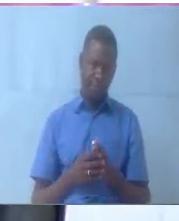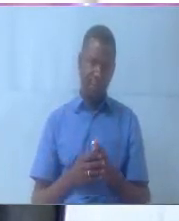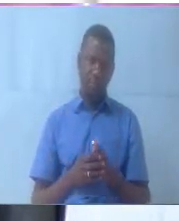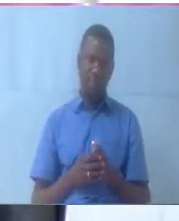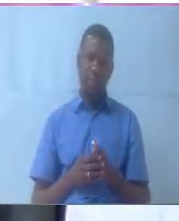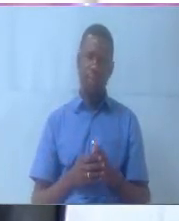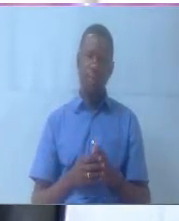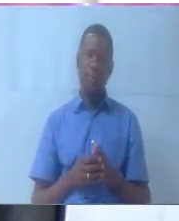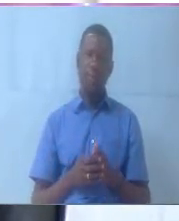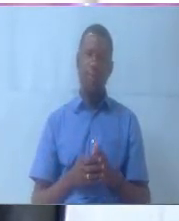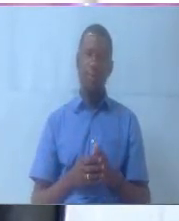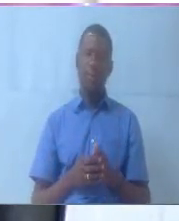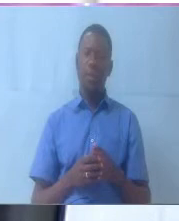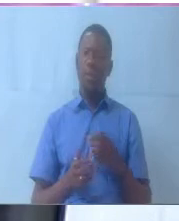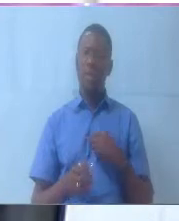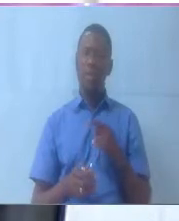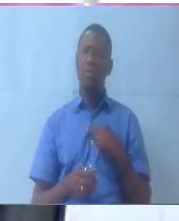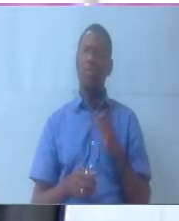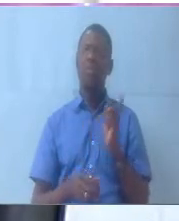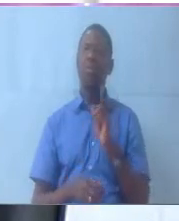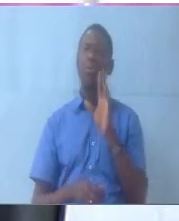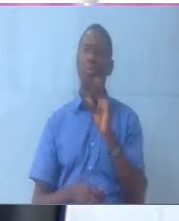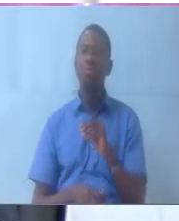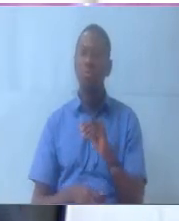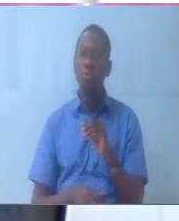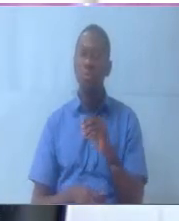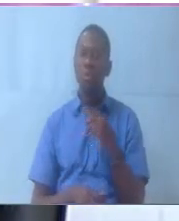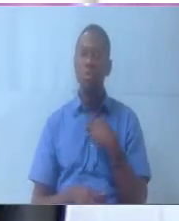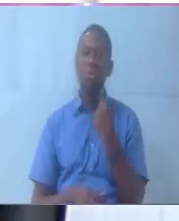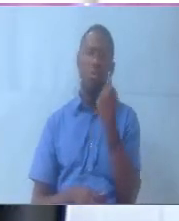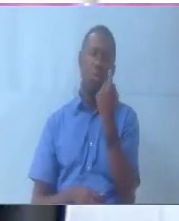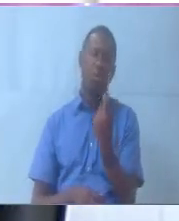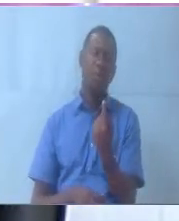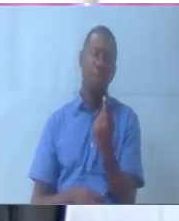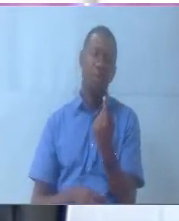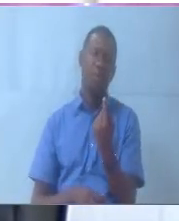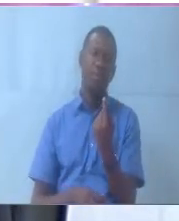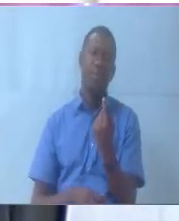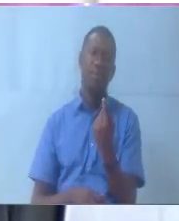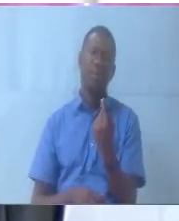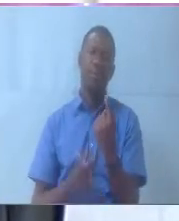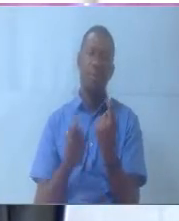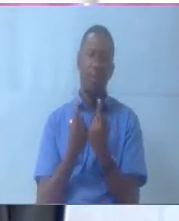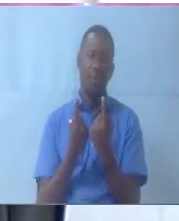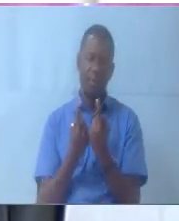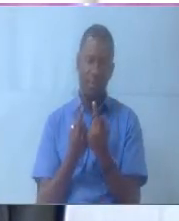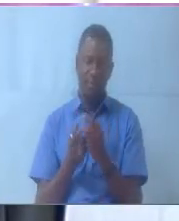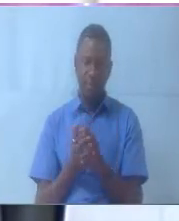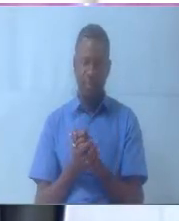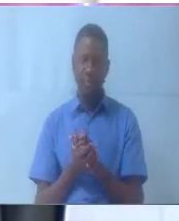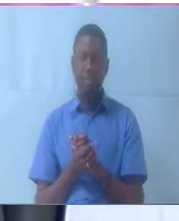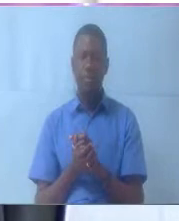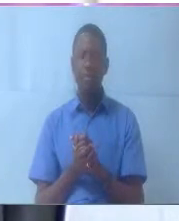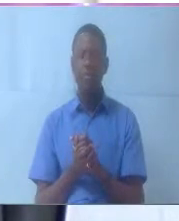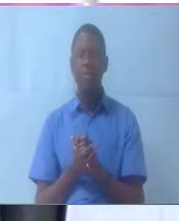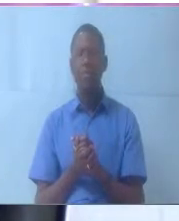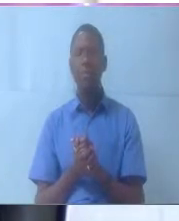And the charge was a single count. Adu tumiro amunta tumiri kankilin doron nemu. And that is